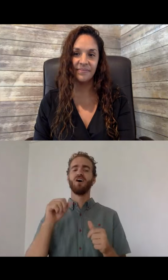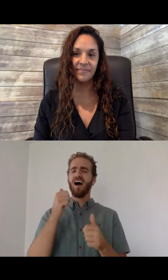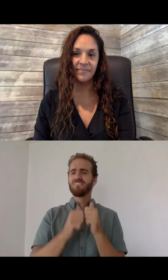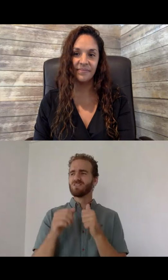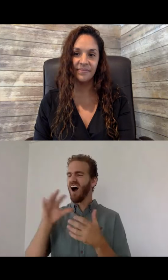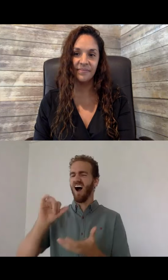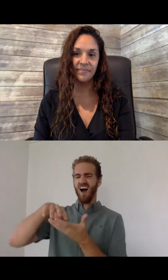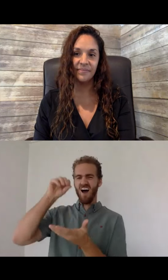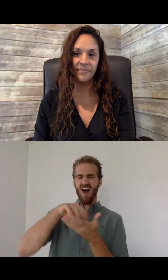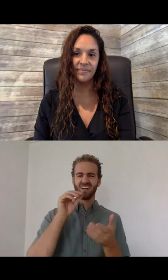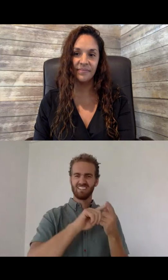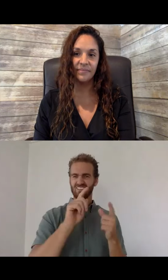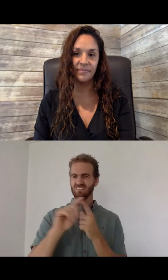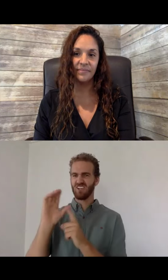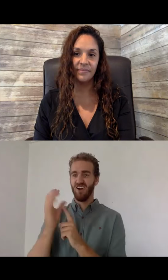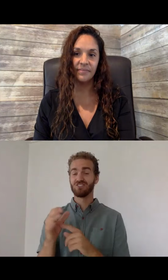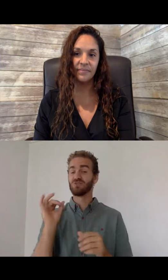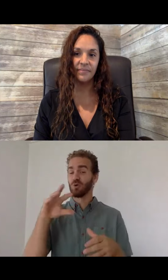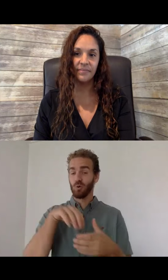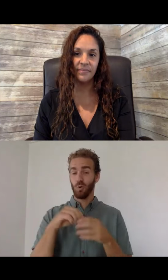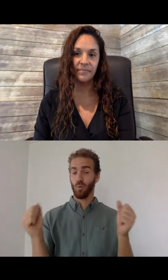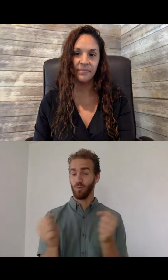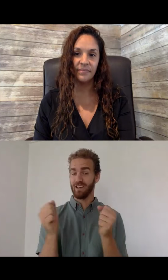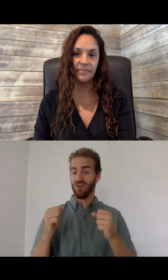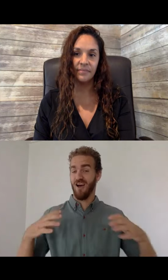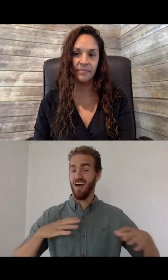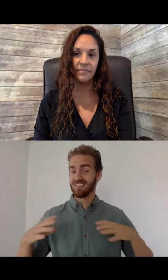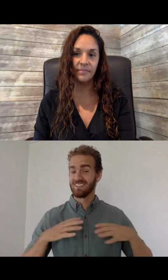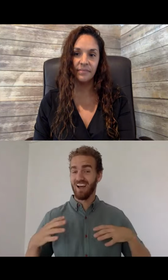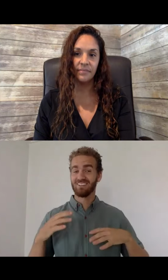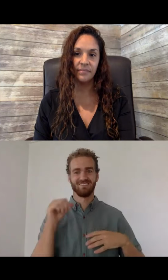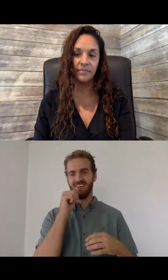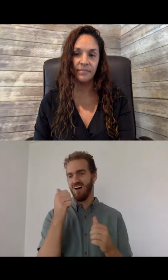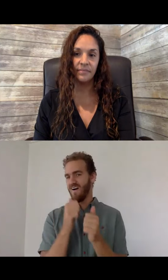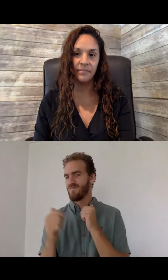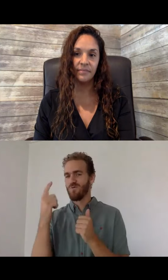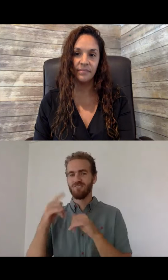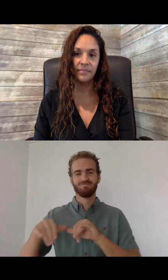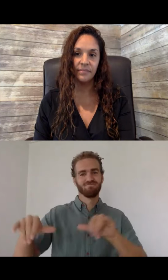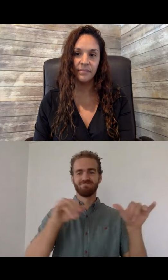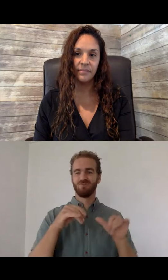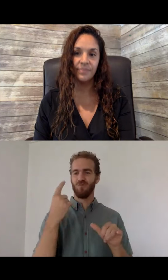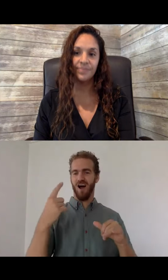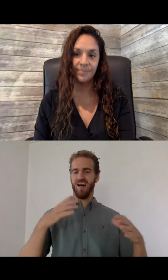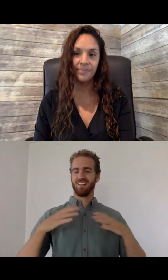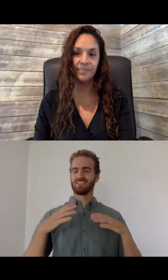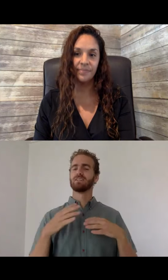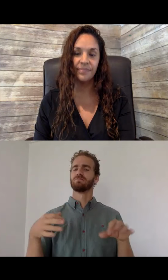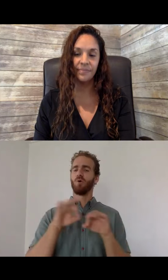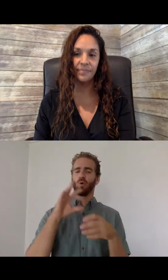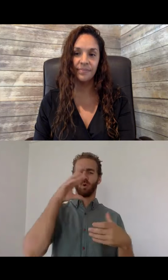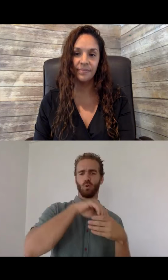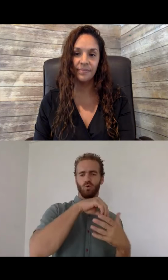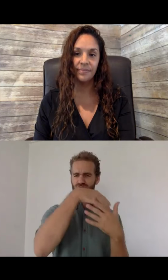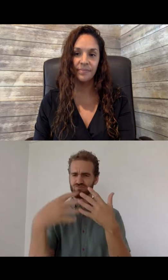be. Have that included in our classroom. That way our students can learn from different cultures, including winter holidays. Not everyone